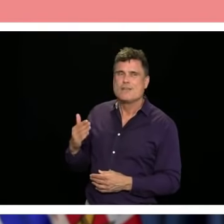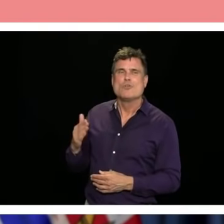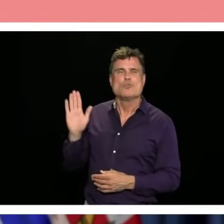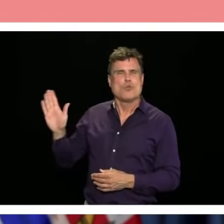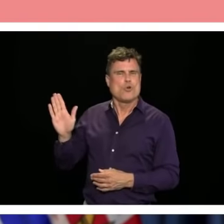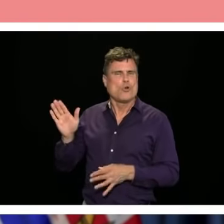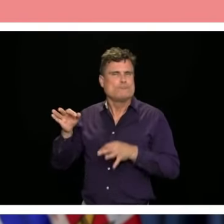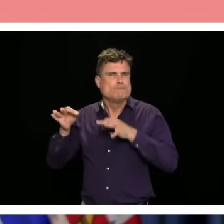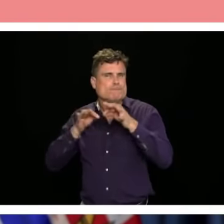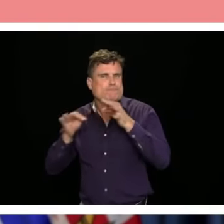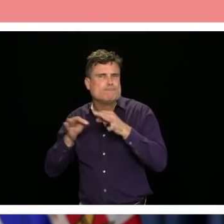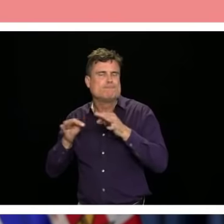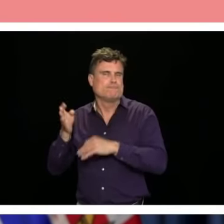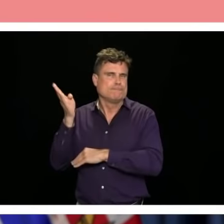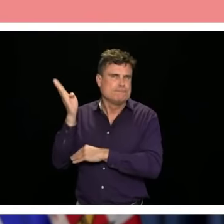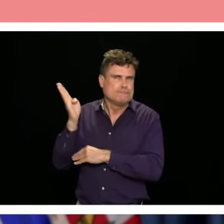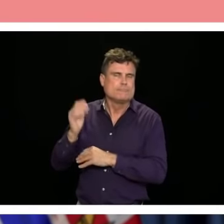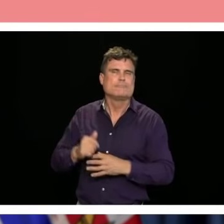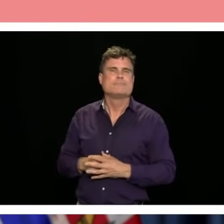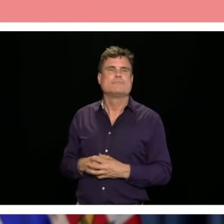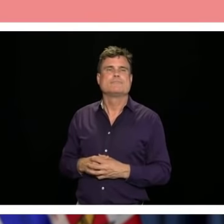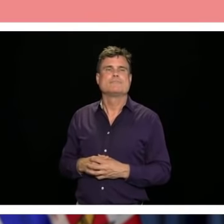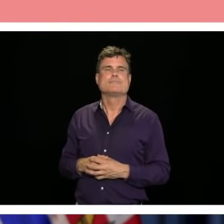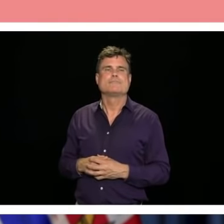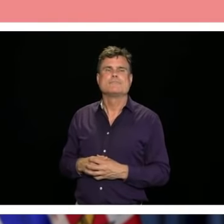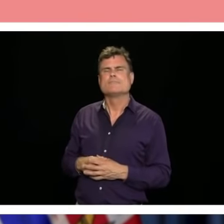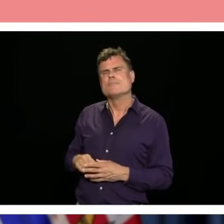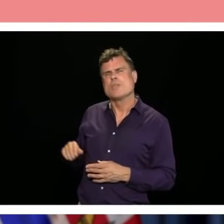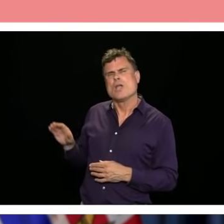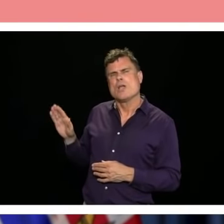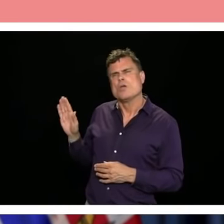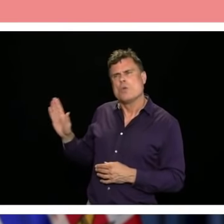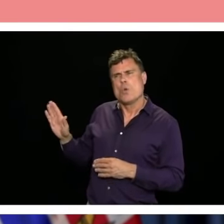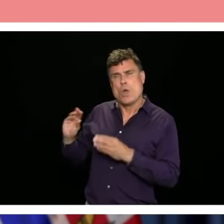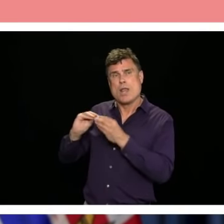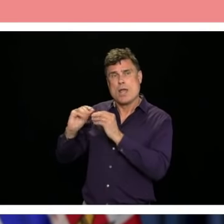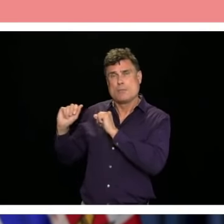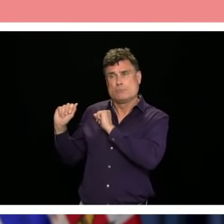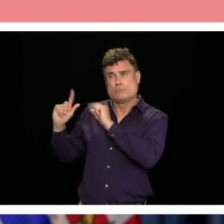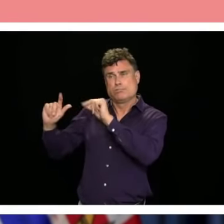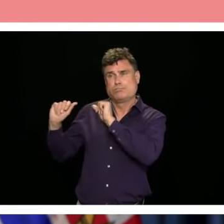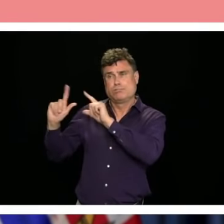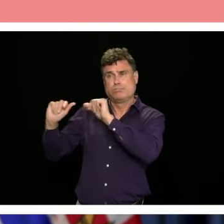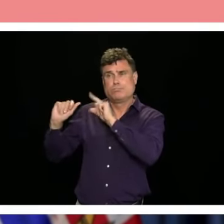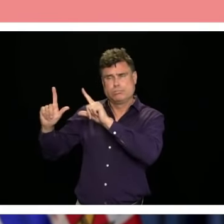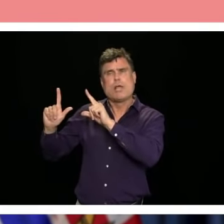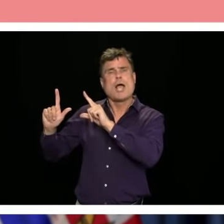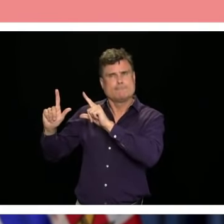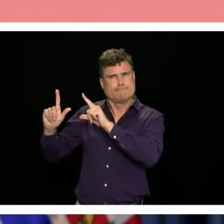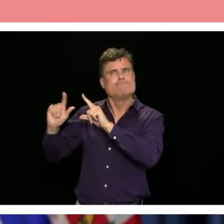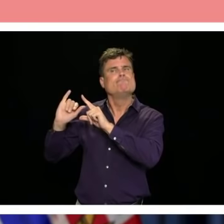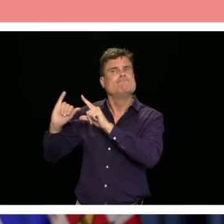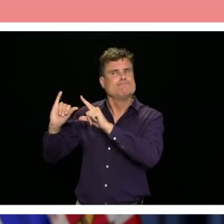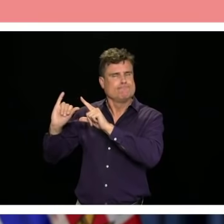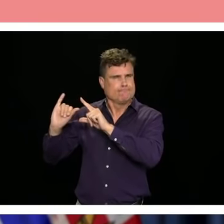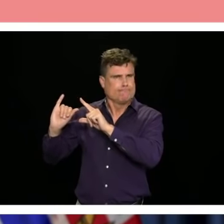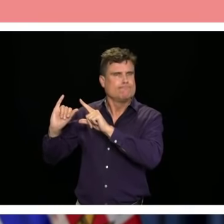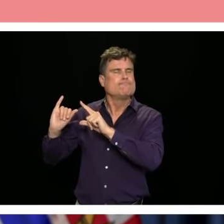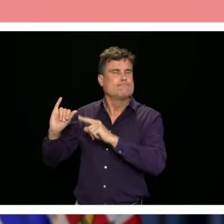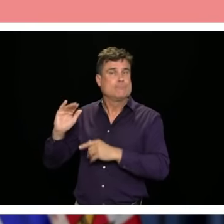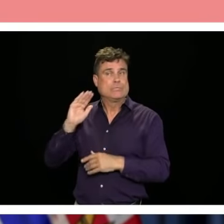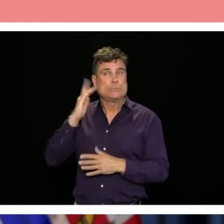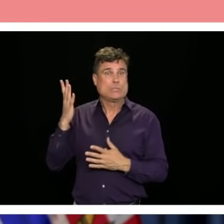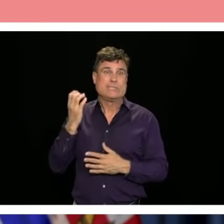mettre en place des changements et des efforts du grand public qui a qui a quand même réussi en